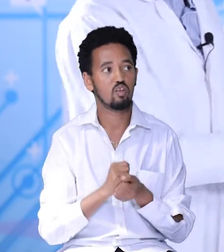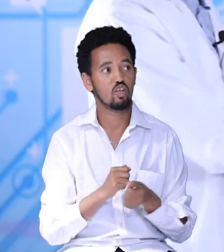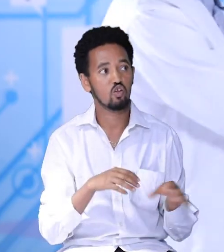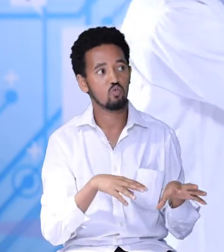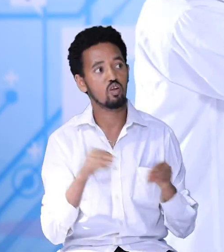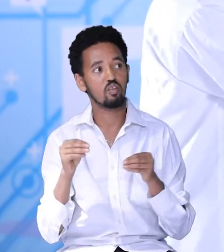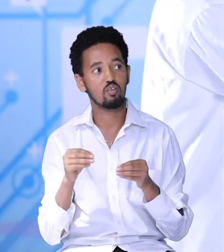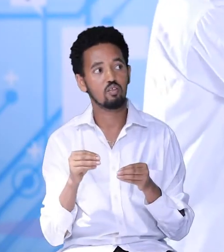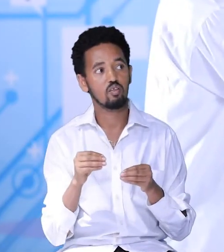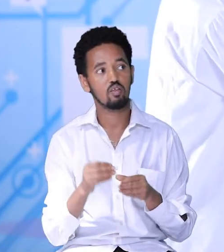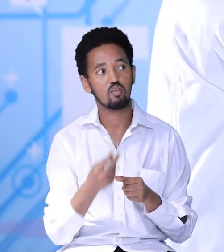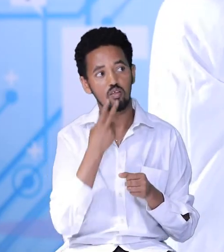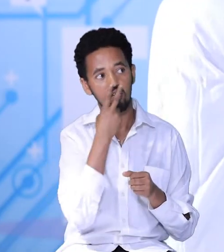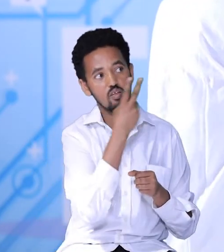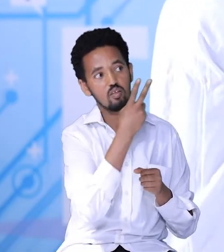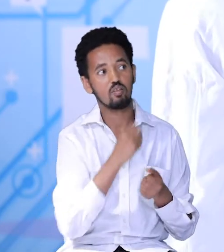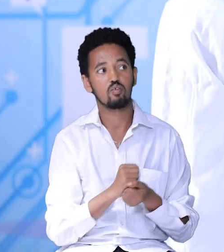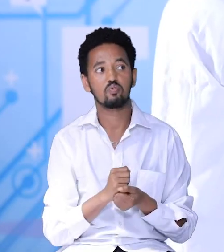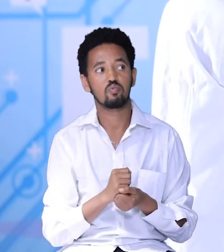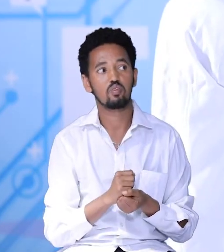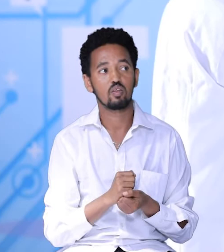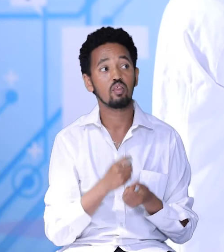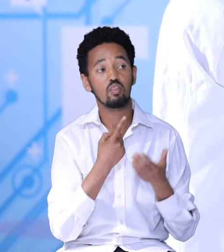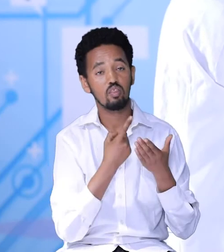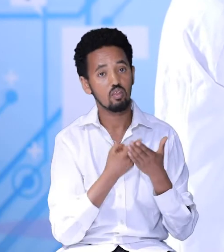Student, as you know, infant implies